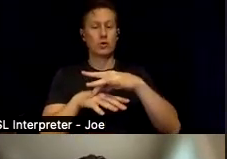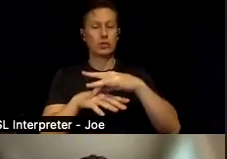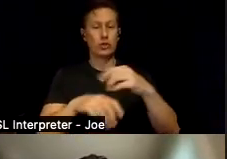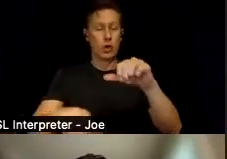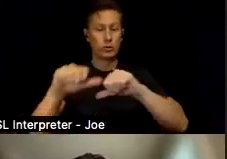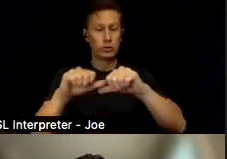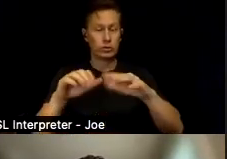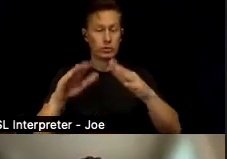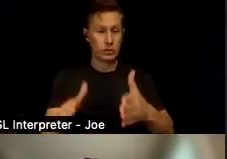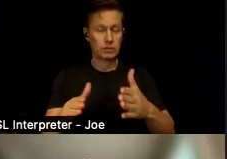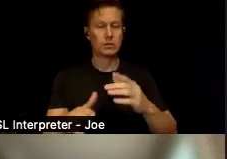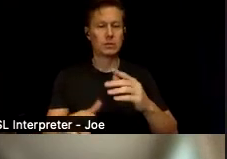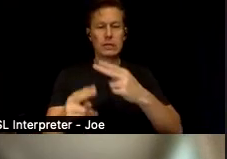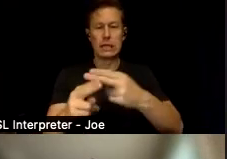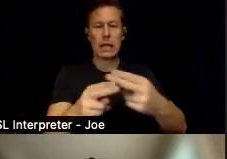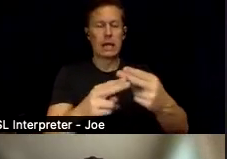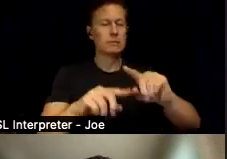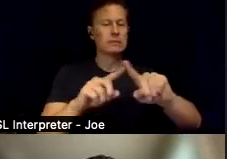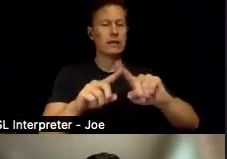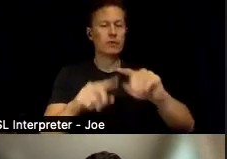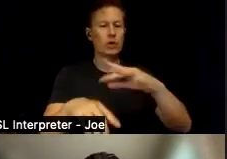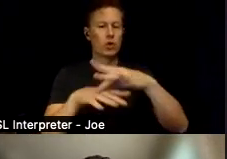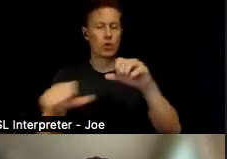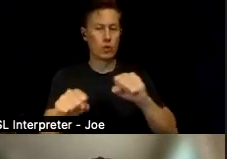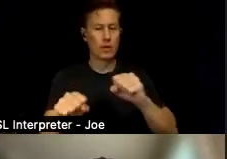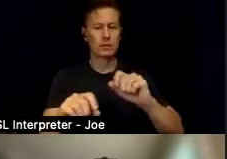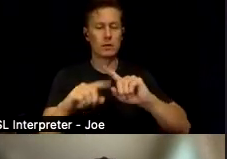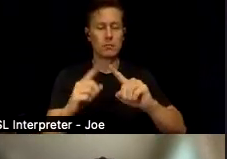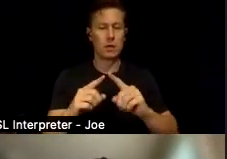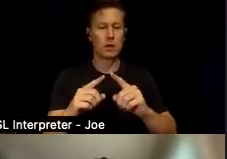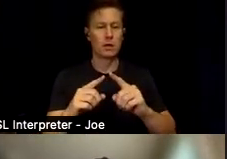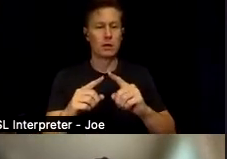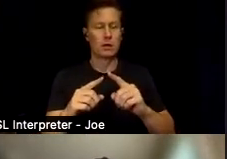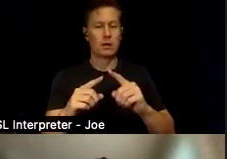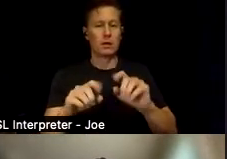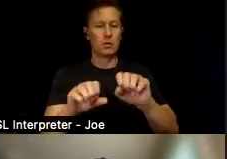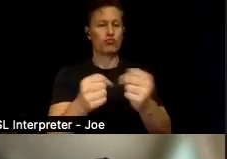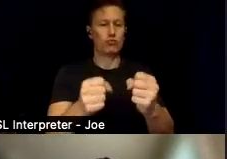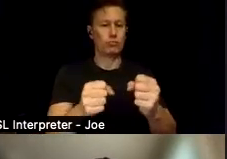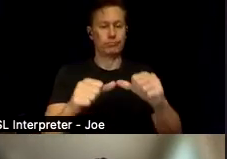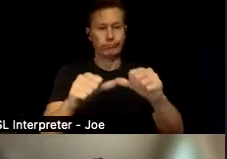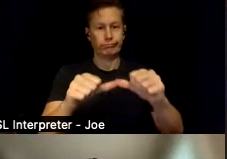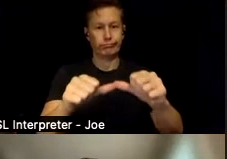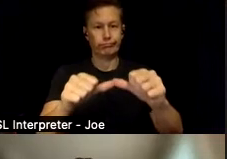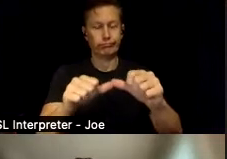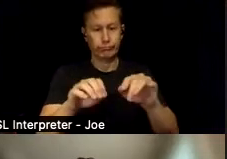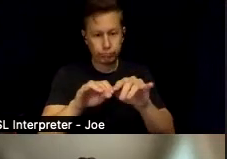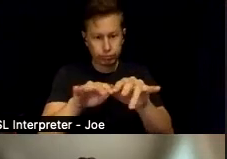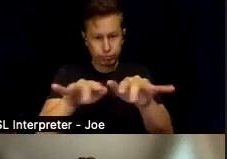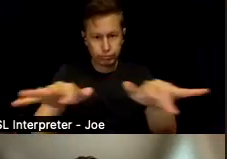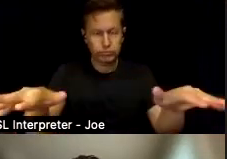really didn't care about that. It just ruptured where the conditions were ripe for the rupture to continue propagating. And